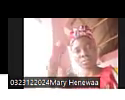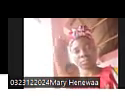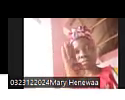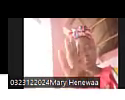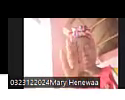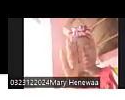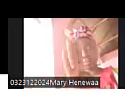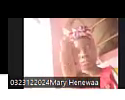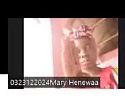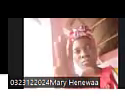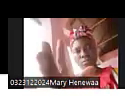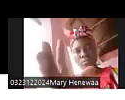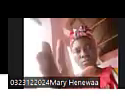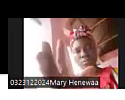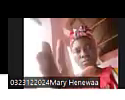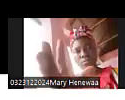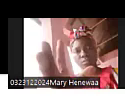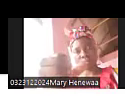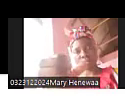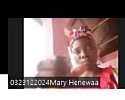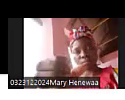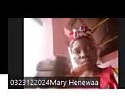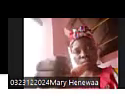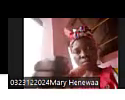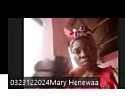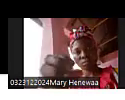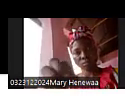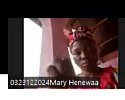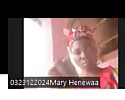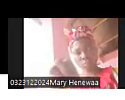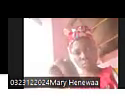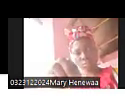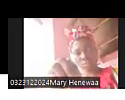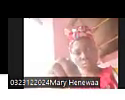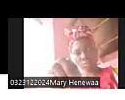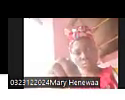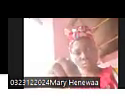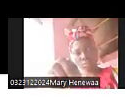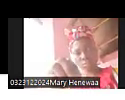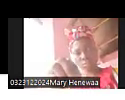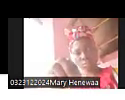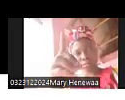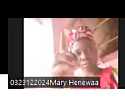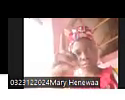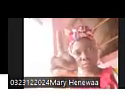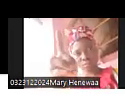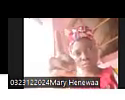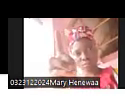Let's quickly go over, then we move on to the next